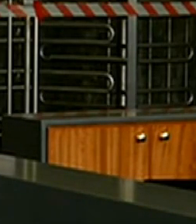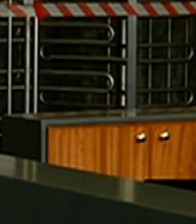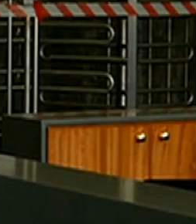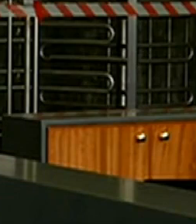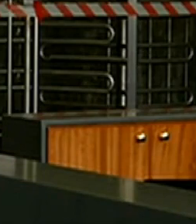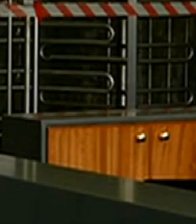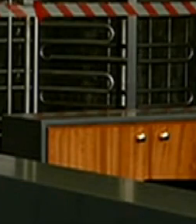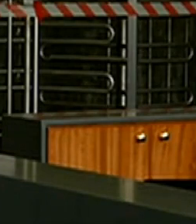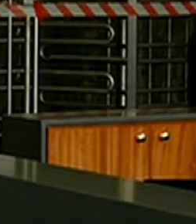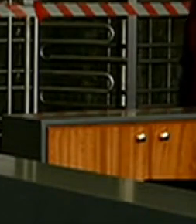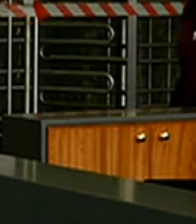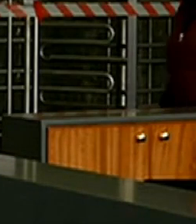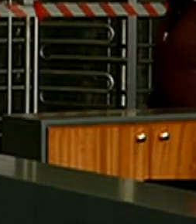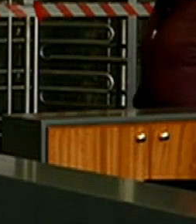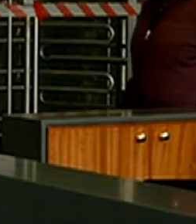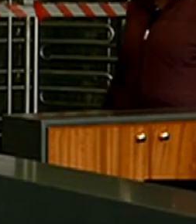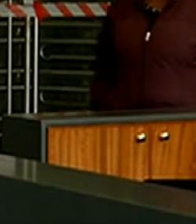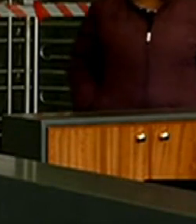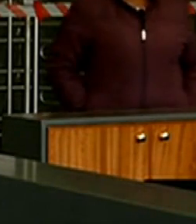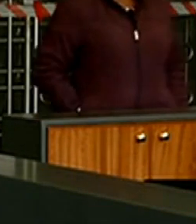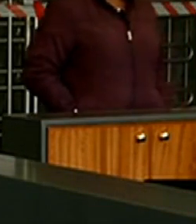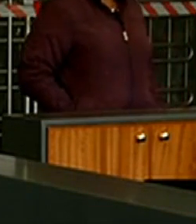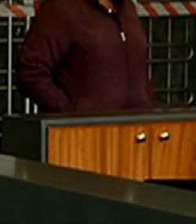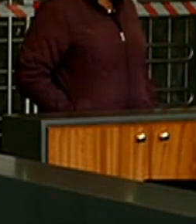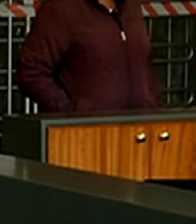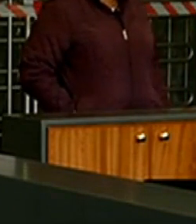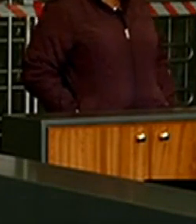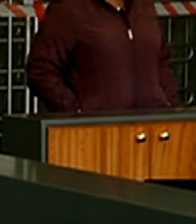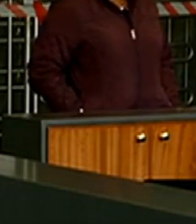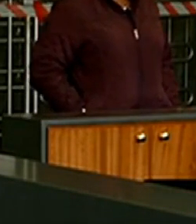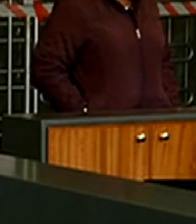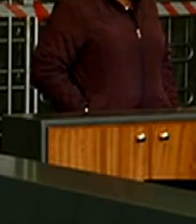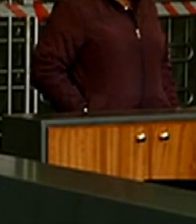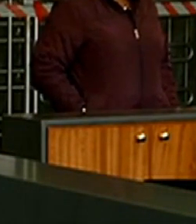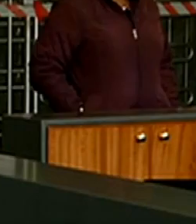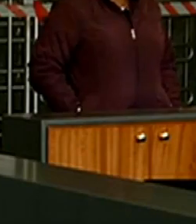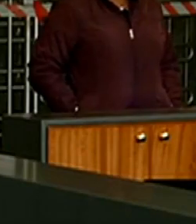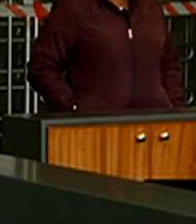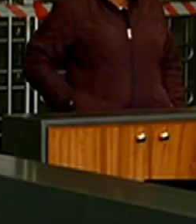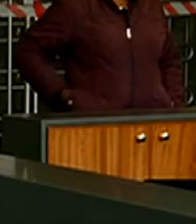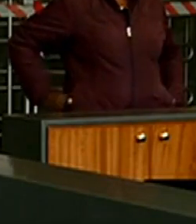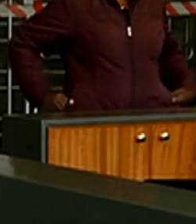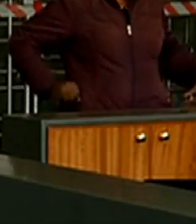the final arguments regarding that, and we hope that she will make a call on that later this morning.